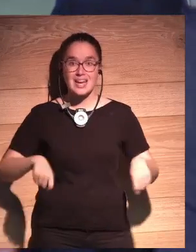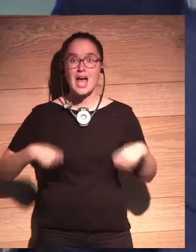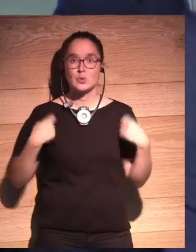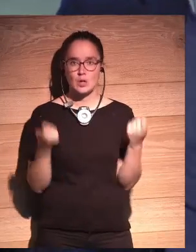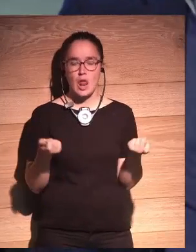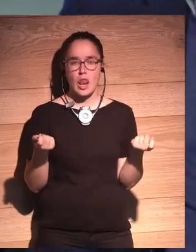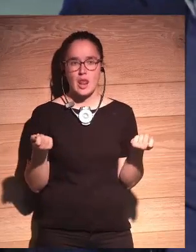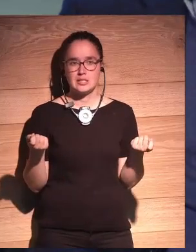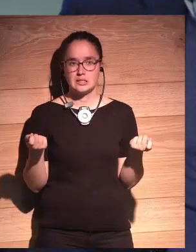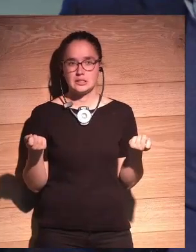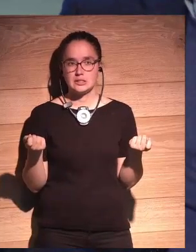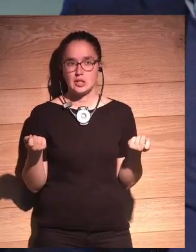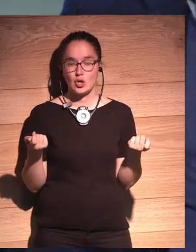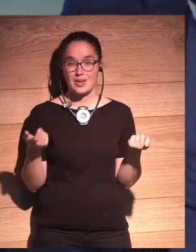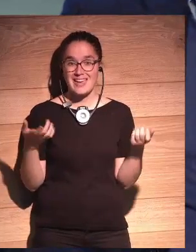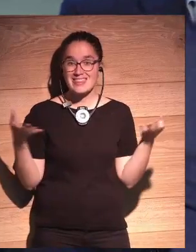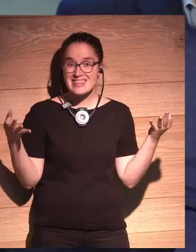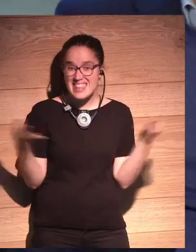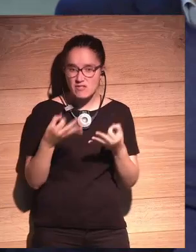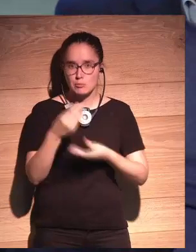people think that's what we want to do.